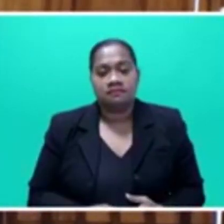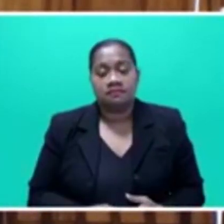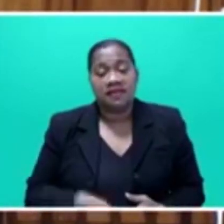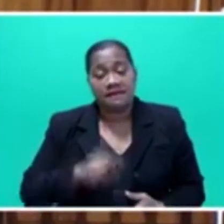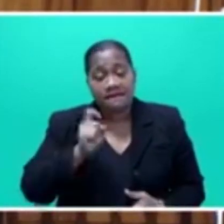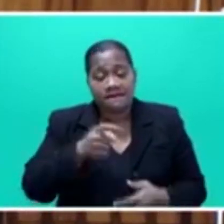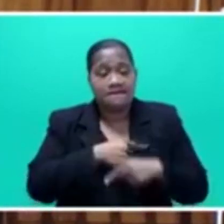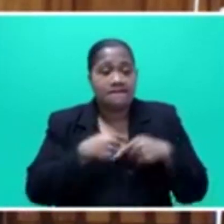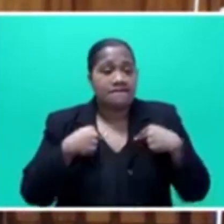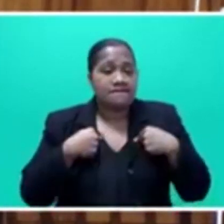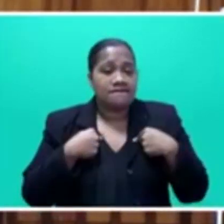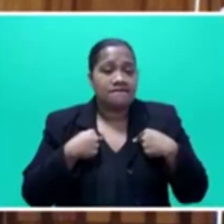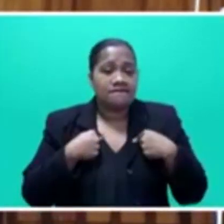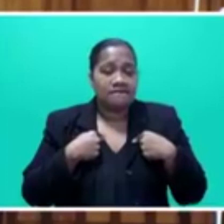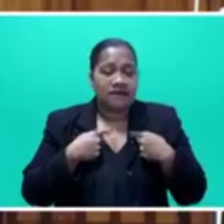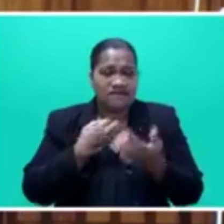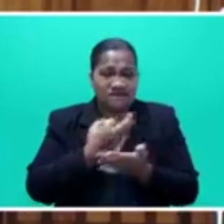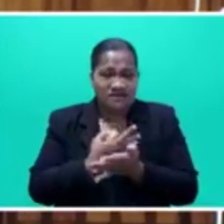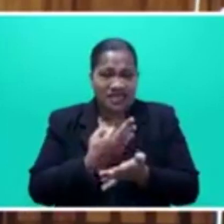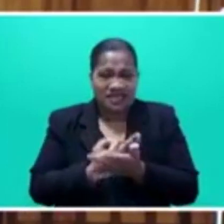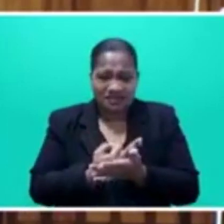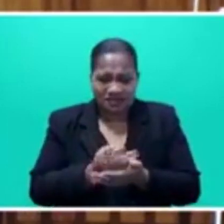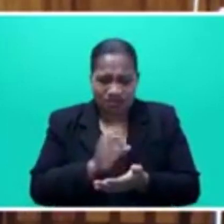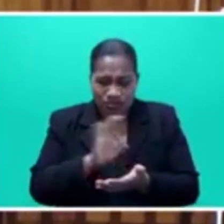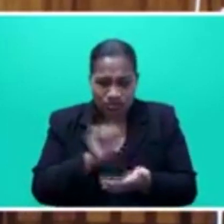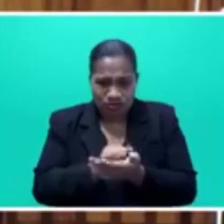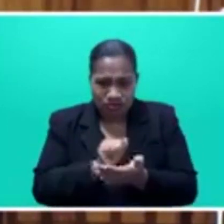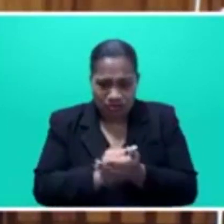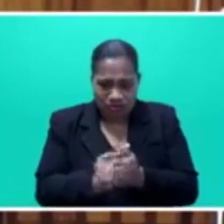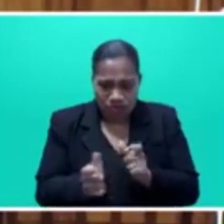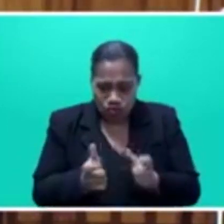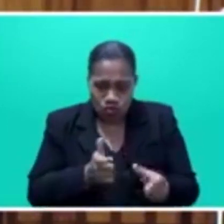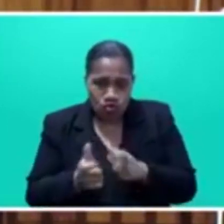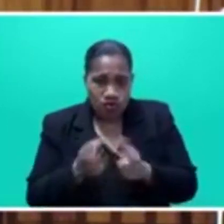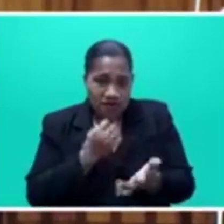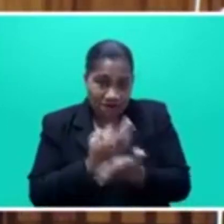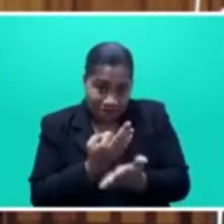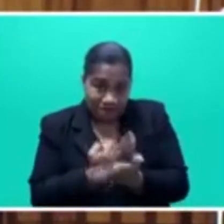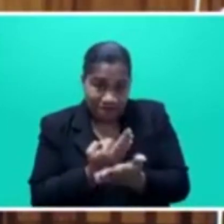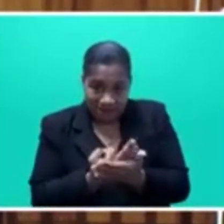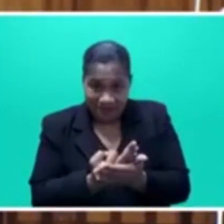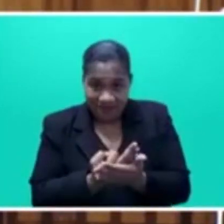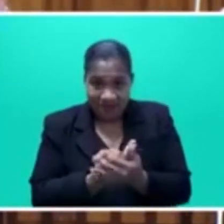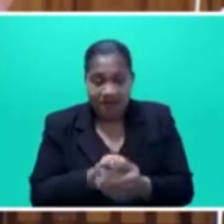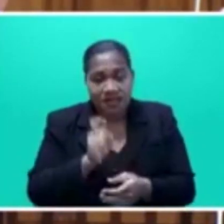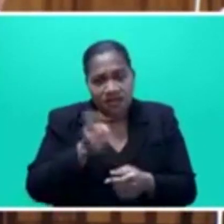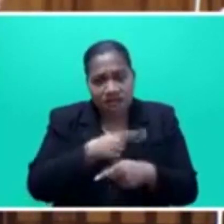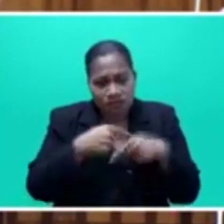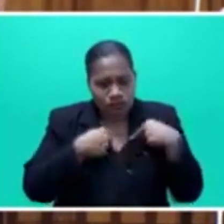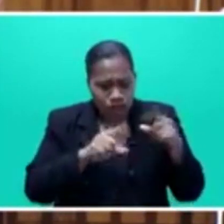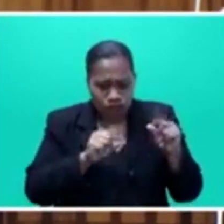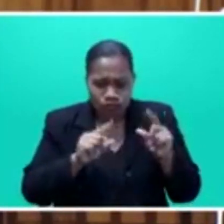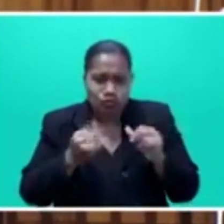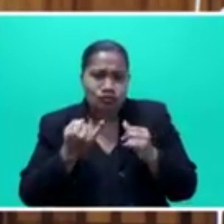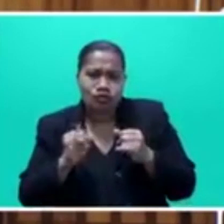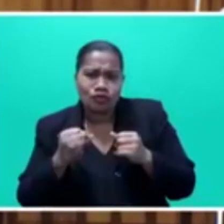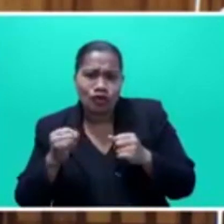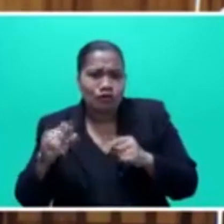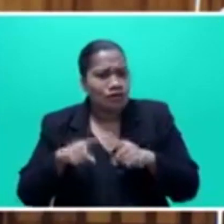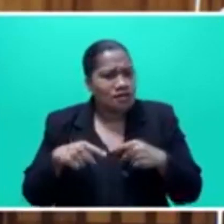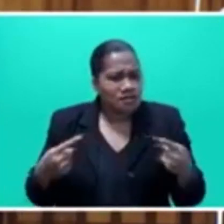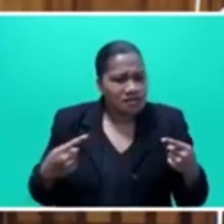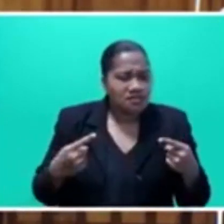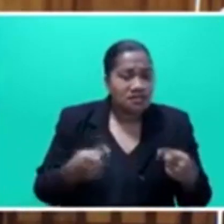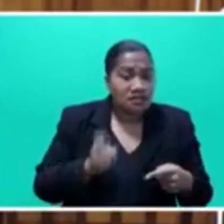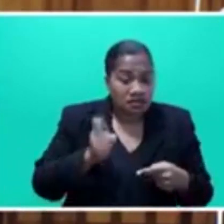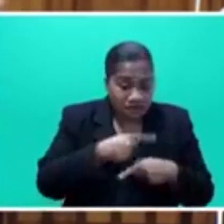were financially mismanaging our economy, as they claim, if we were doing all the wrong things, if we were not